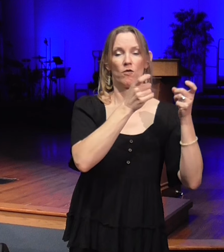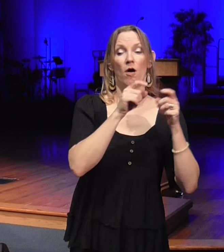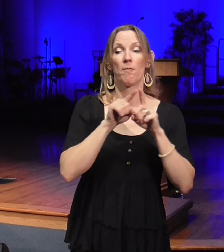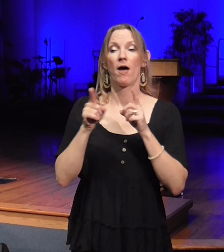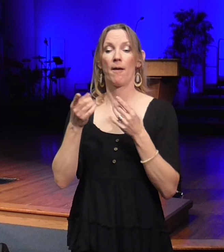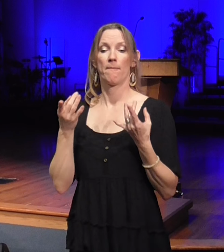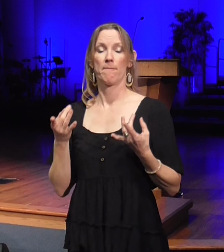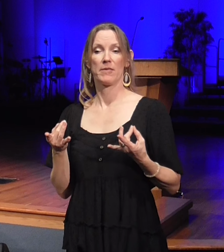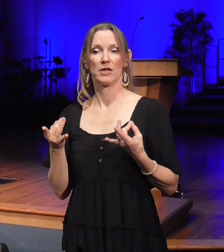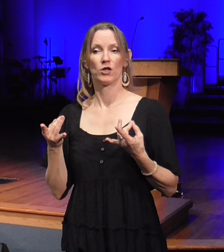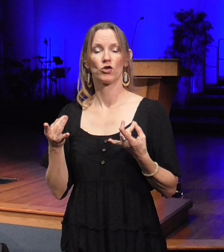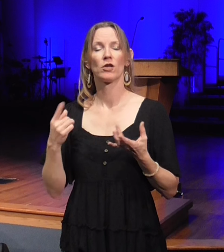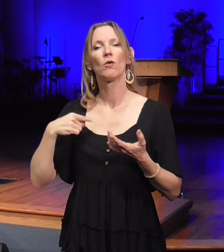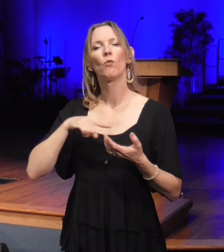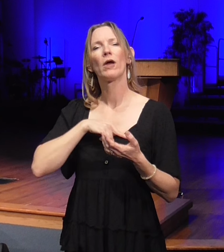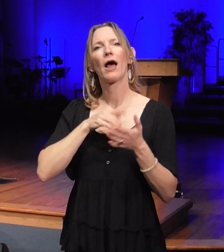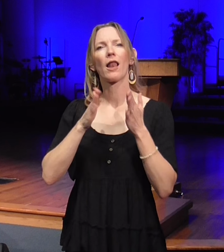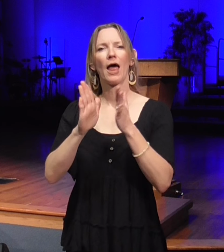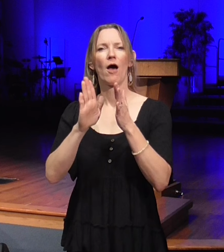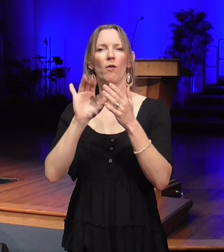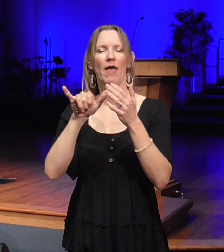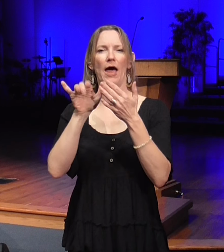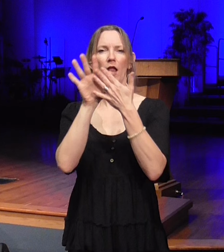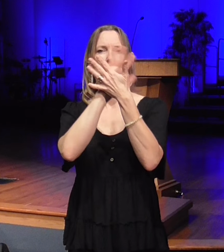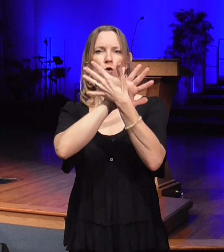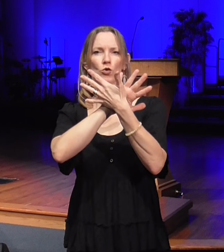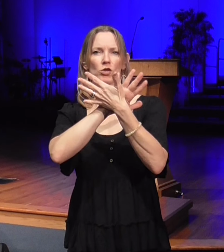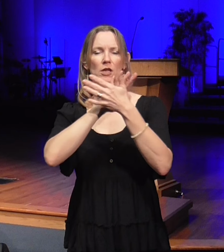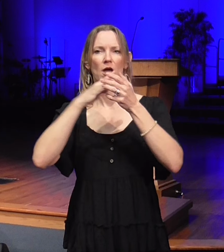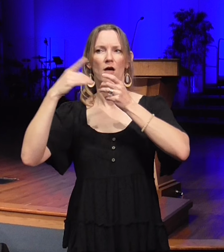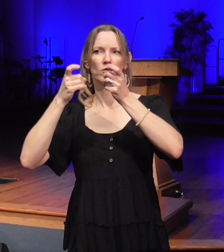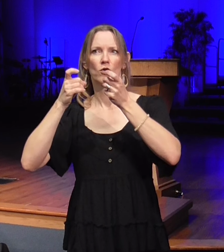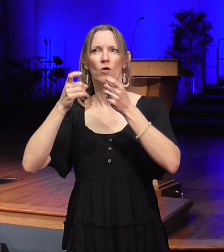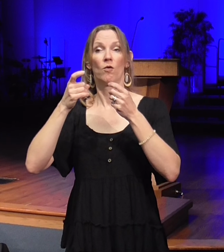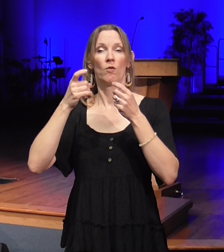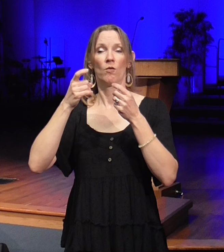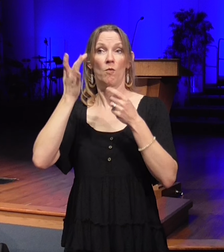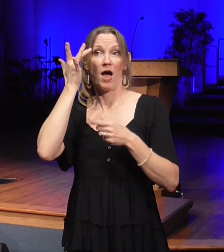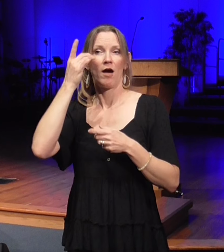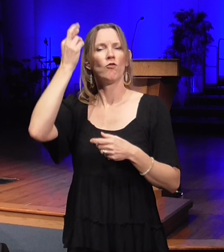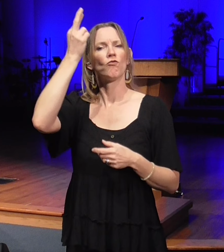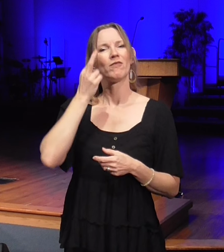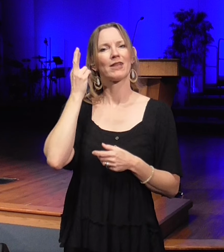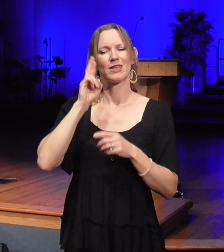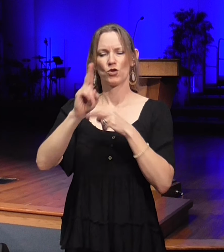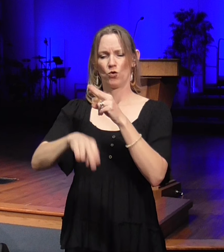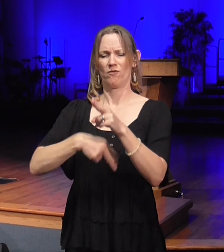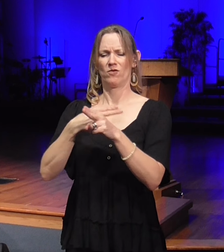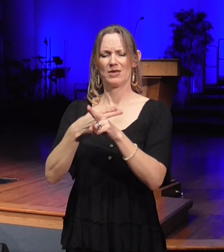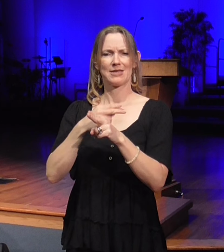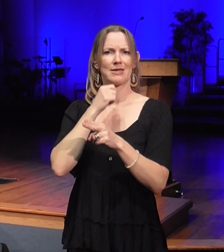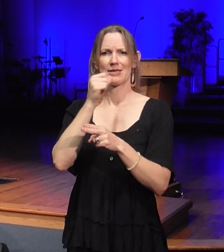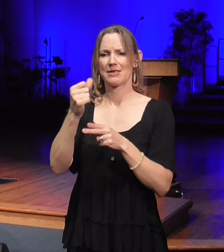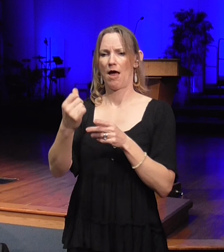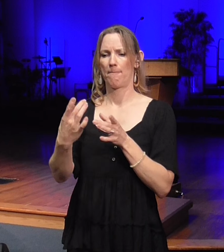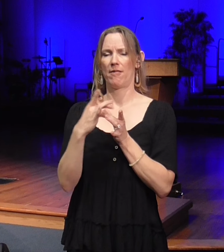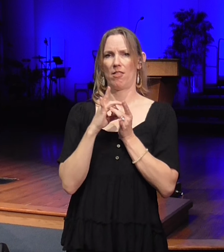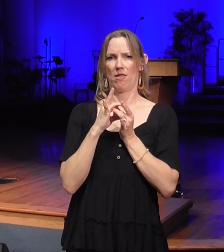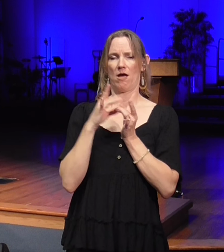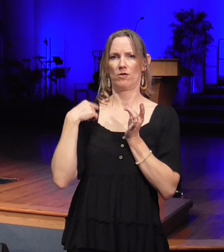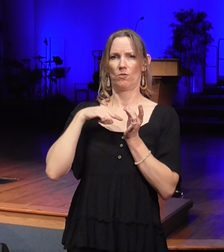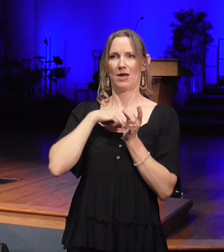we let the illusion of control go to realize the universe does not belong to us, but we belong to